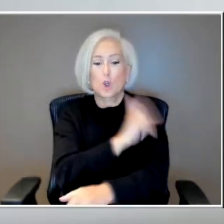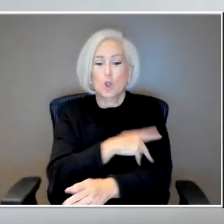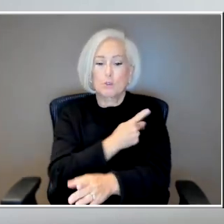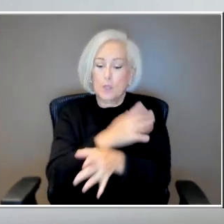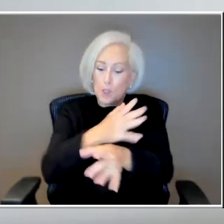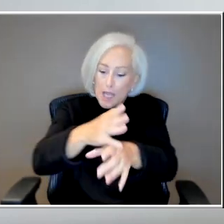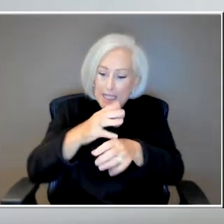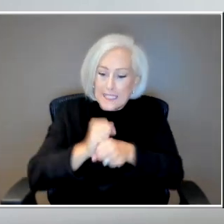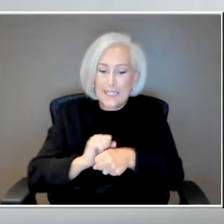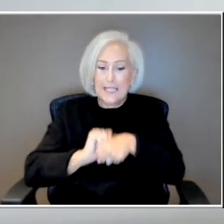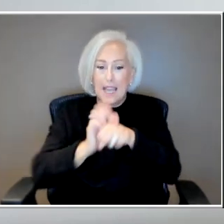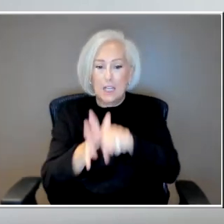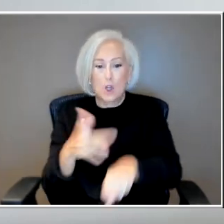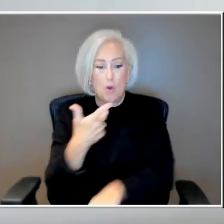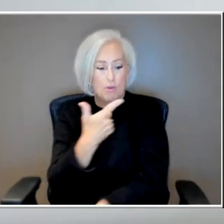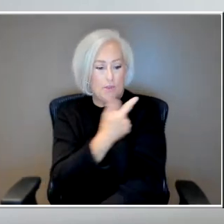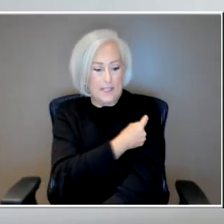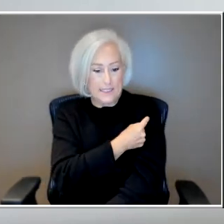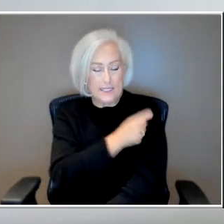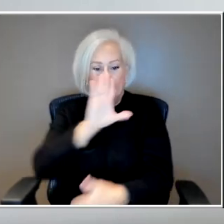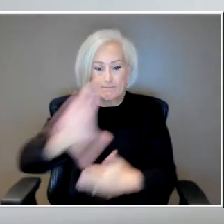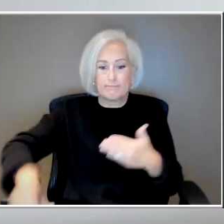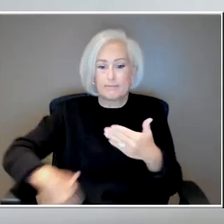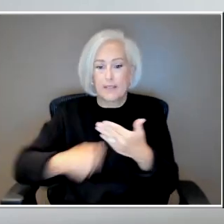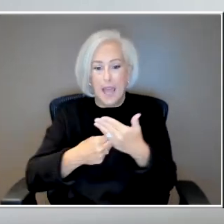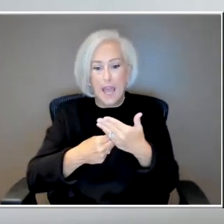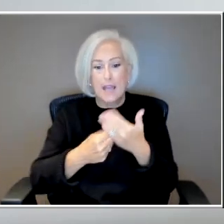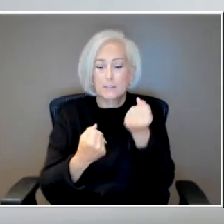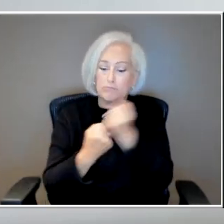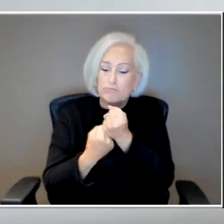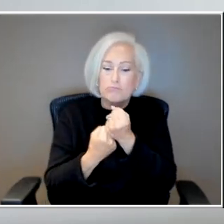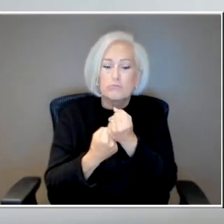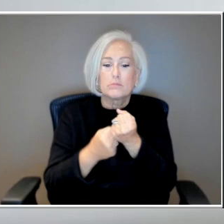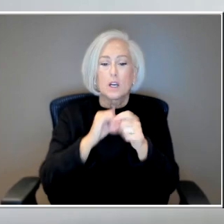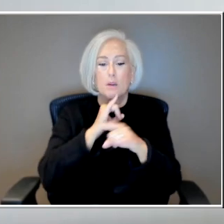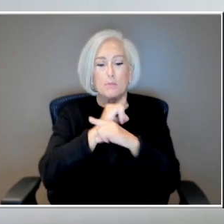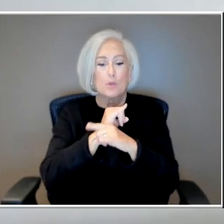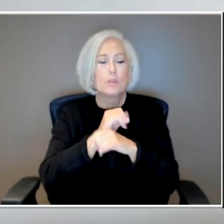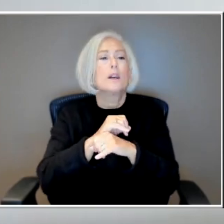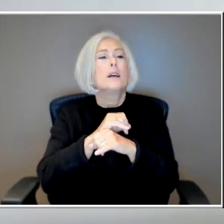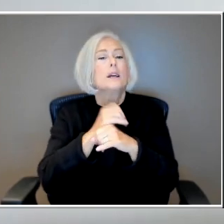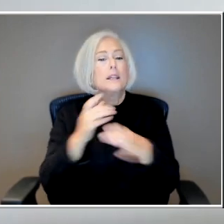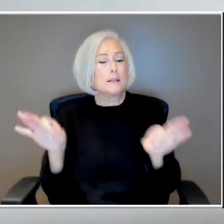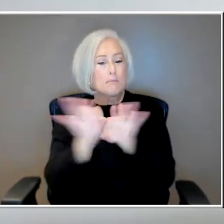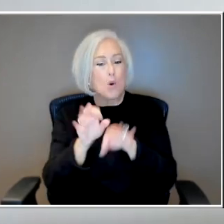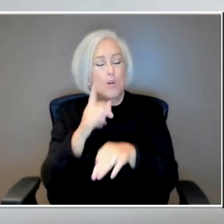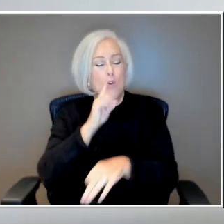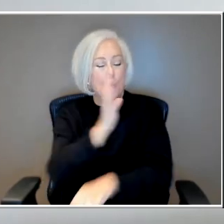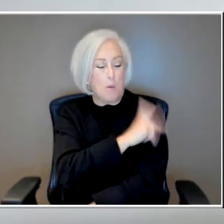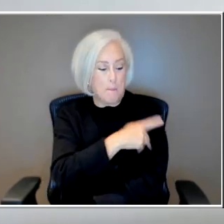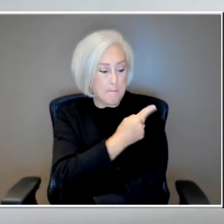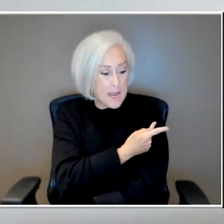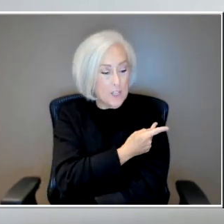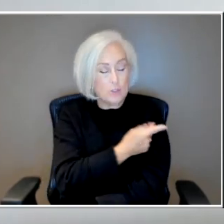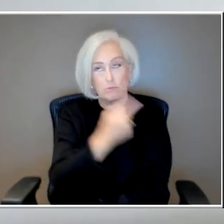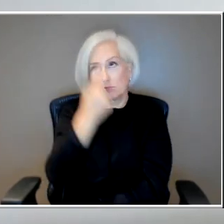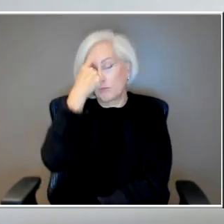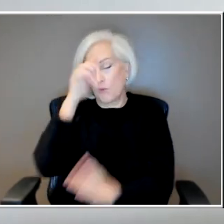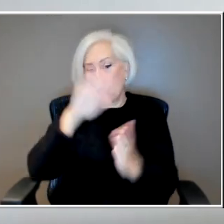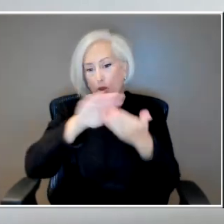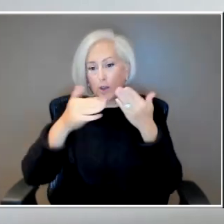that extra boost of immunity. It's very important for my patients. It's important for the community as a